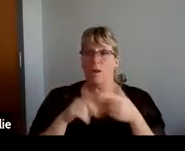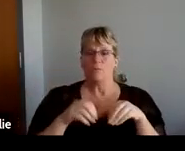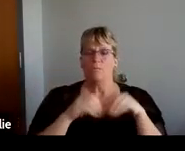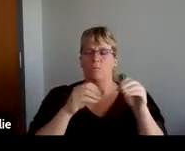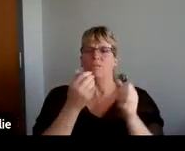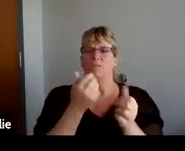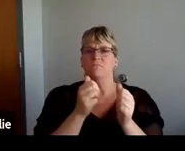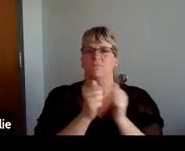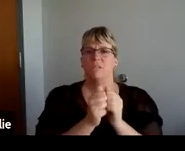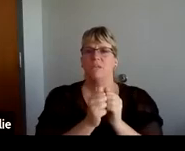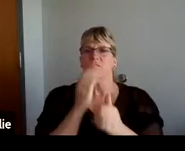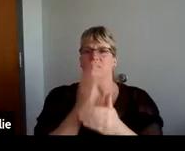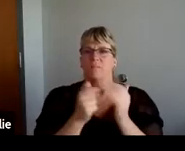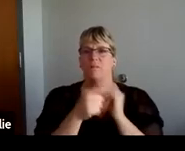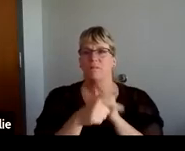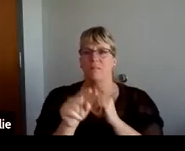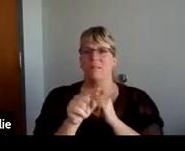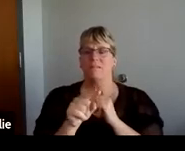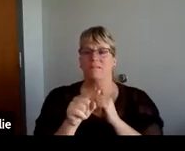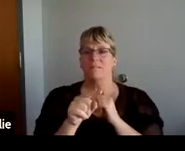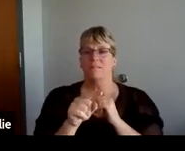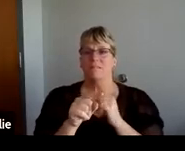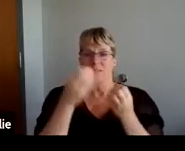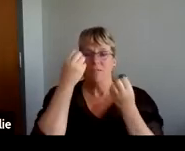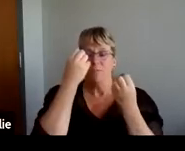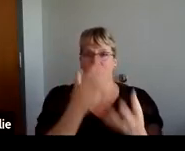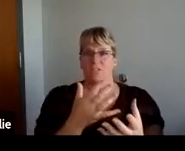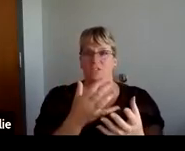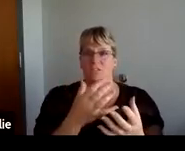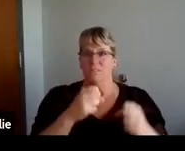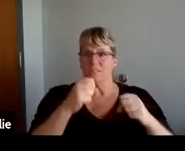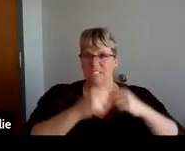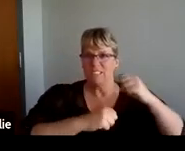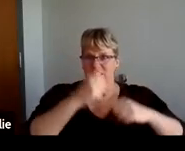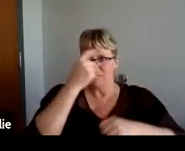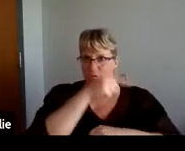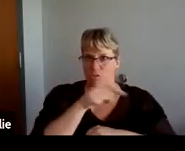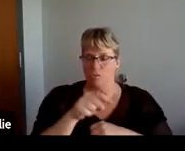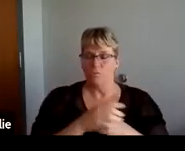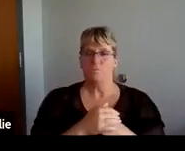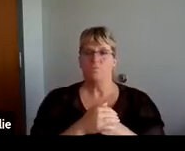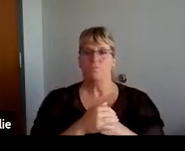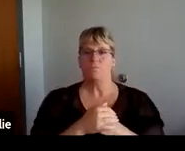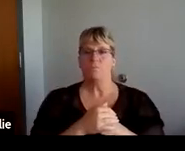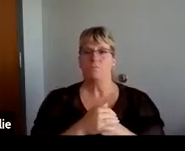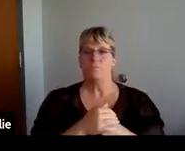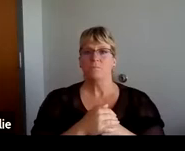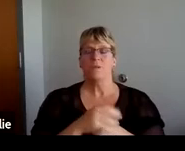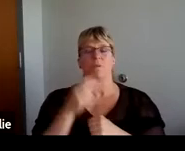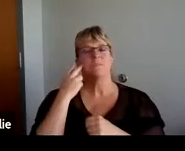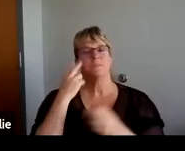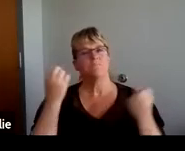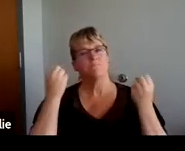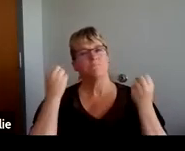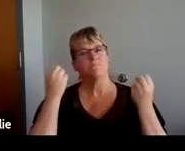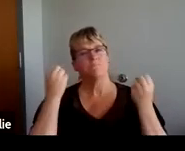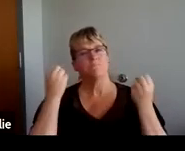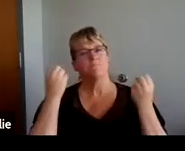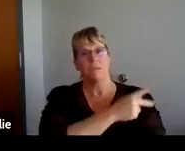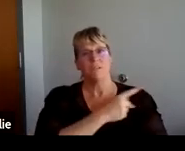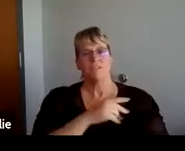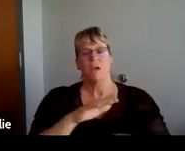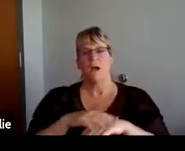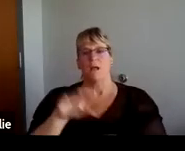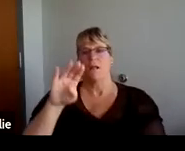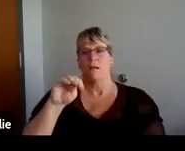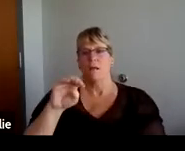some of these epidemiologic statistics for you. And we see that many patients who are on Medicare Part D,